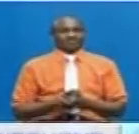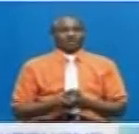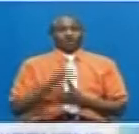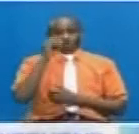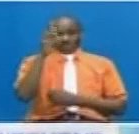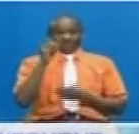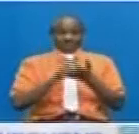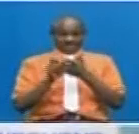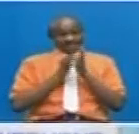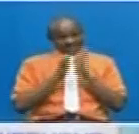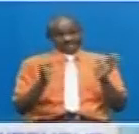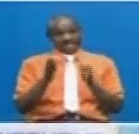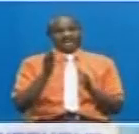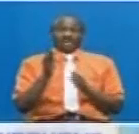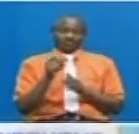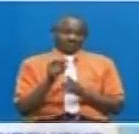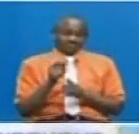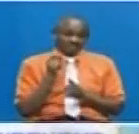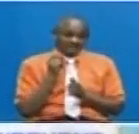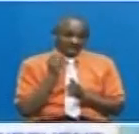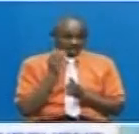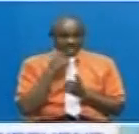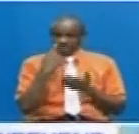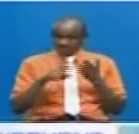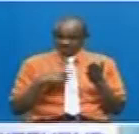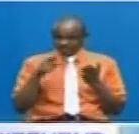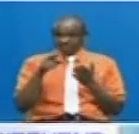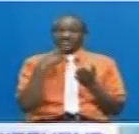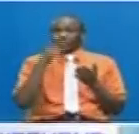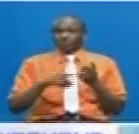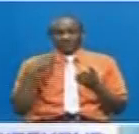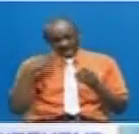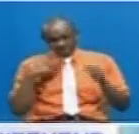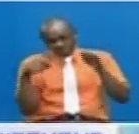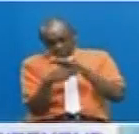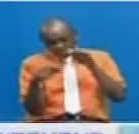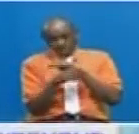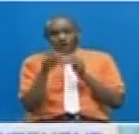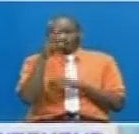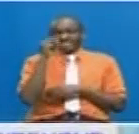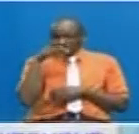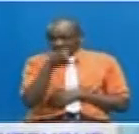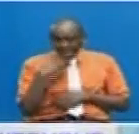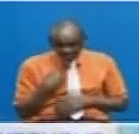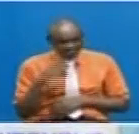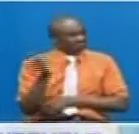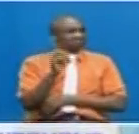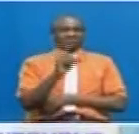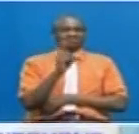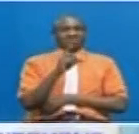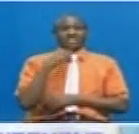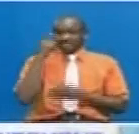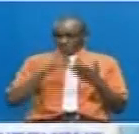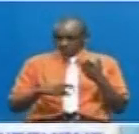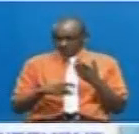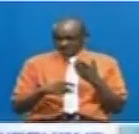ODM Secretary General Ababu Namwamba has rubbished claims that there are moles in the ODM. Ababu says that this is a tired